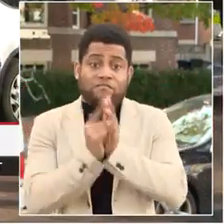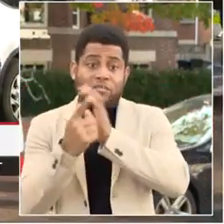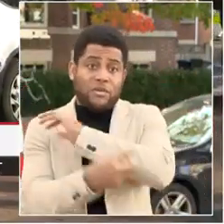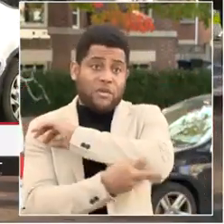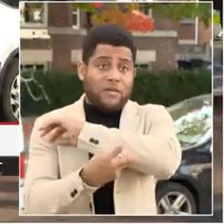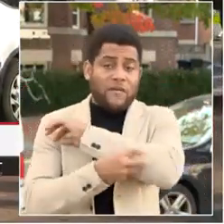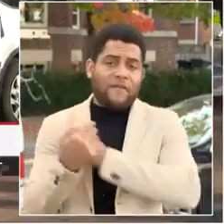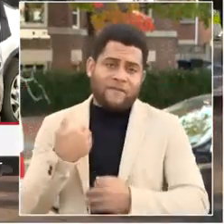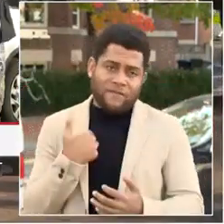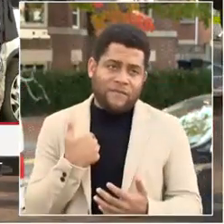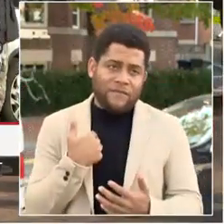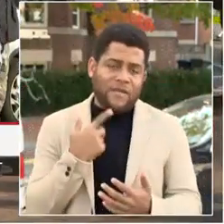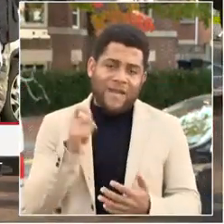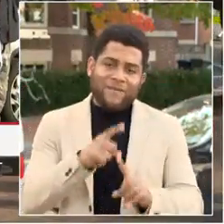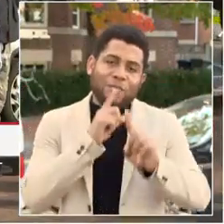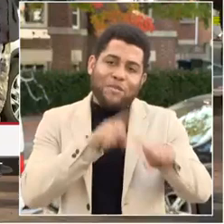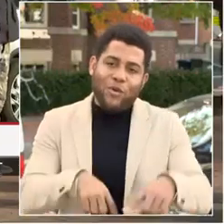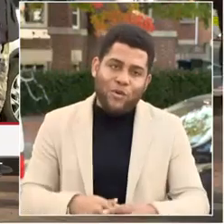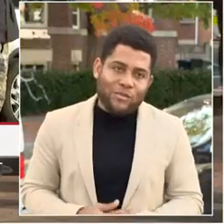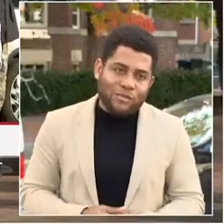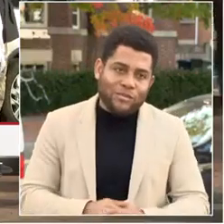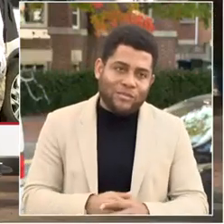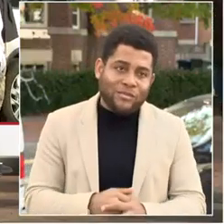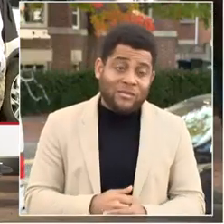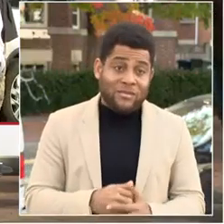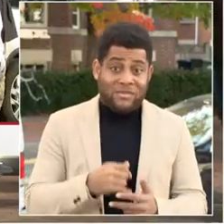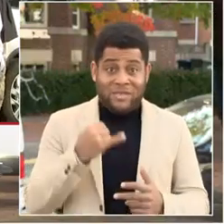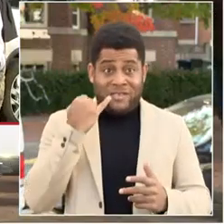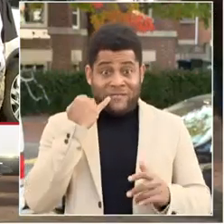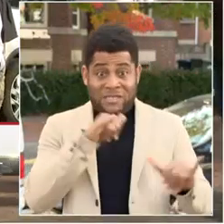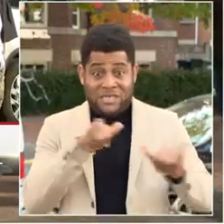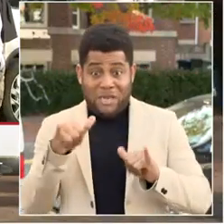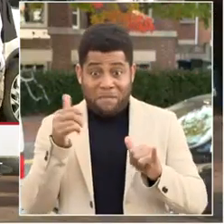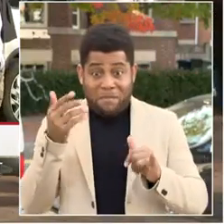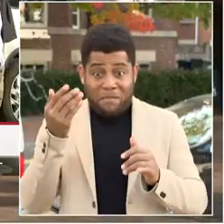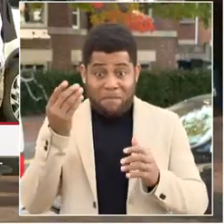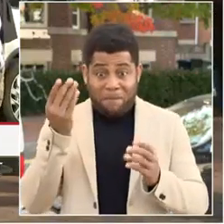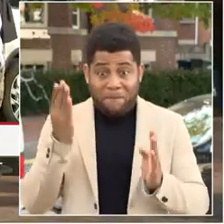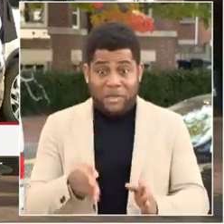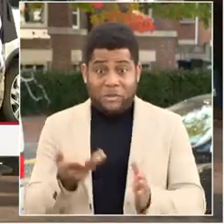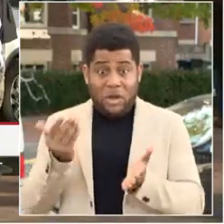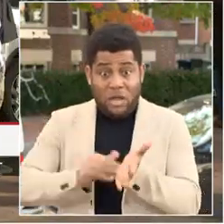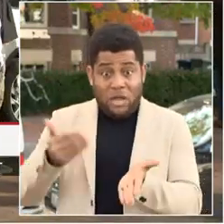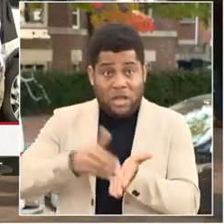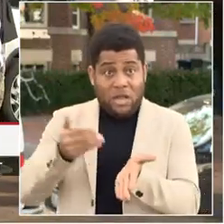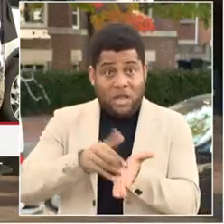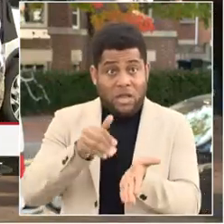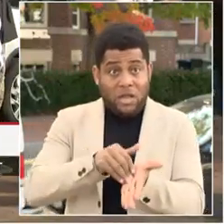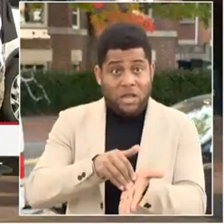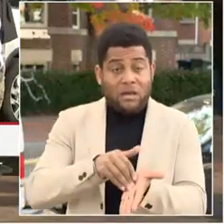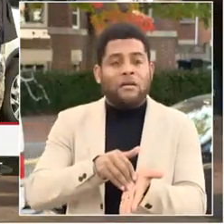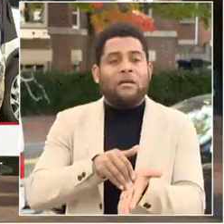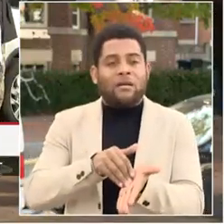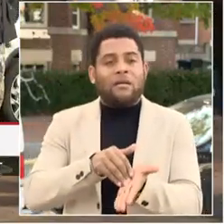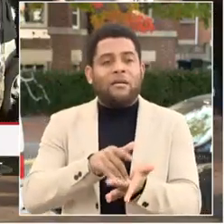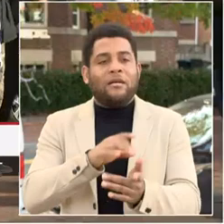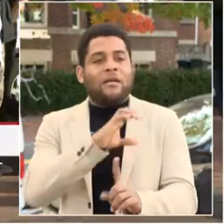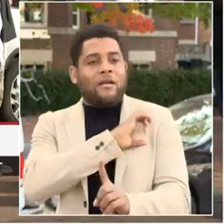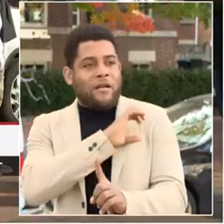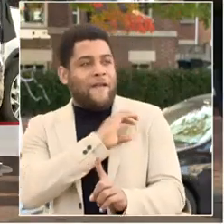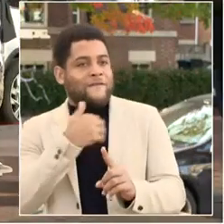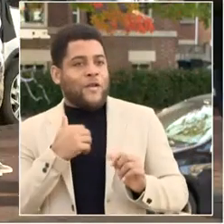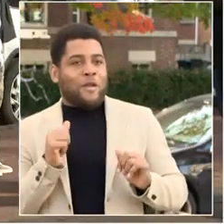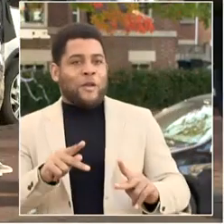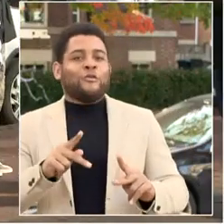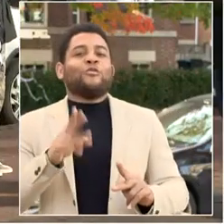legislation, in order, if it's the same individuals over a period of time, it gives our officers the opportunity to arrest these folks and hopefully have the